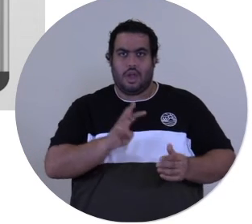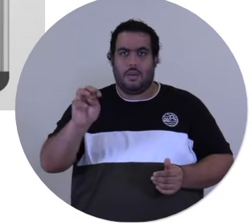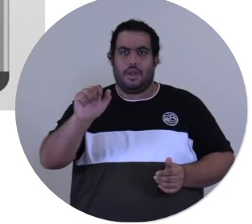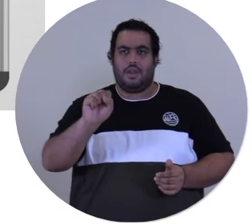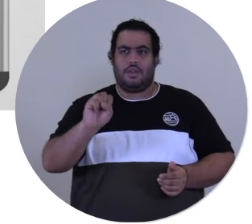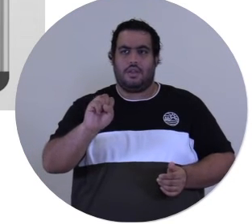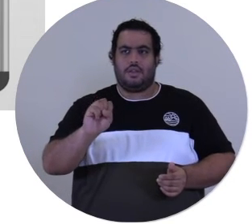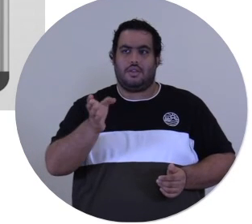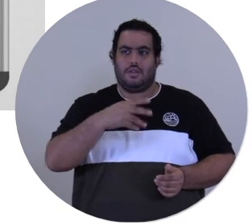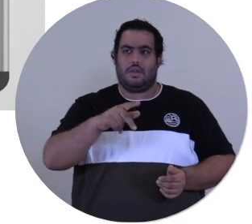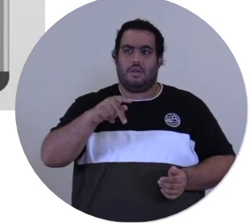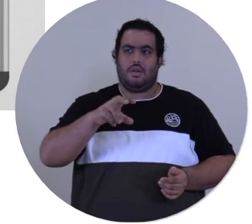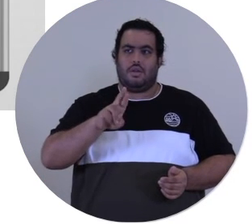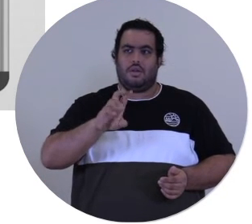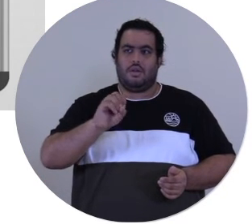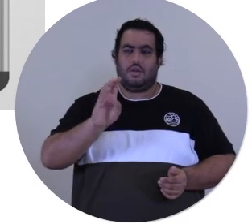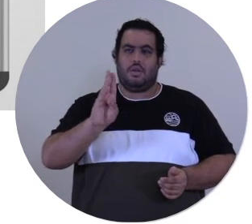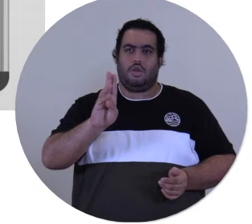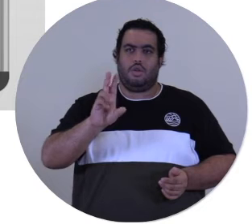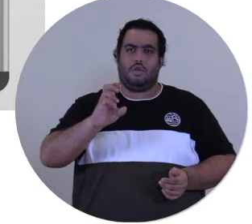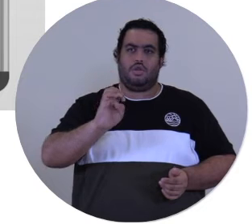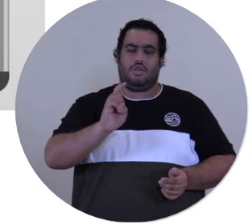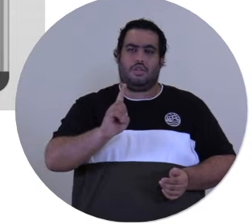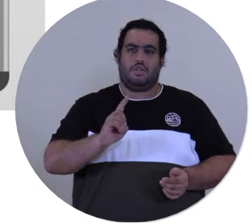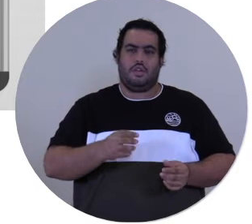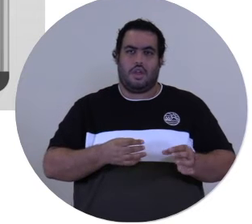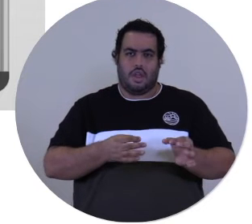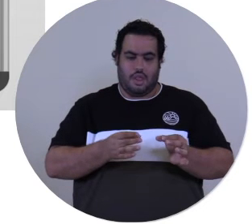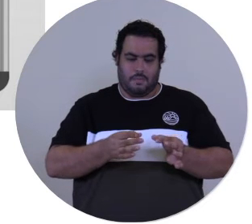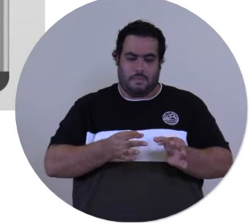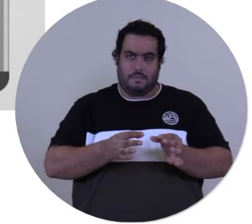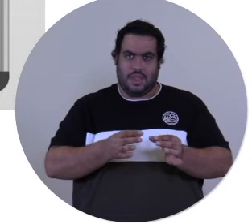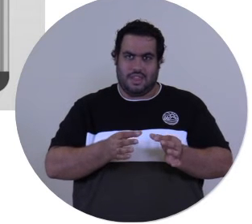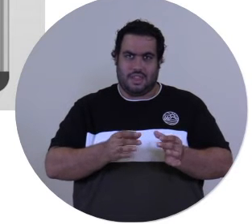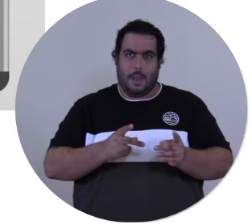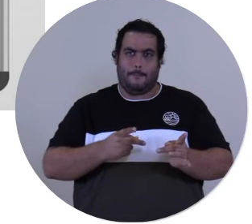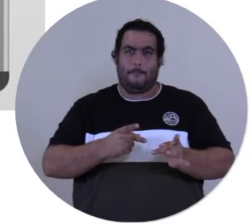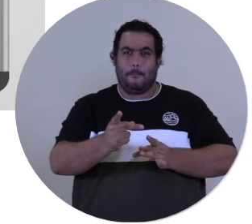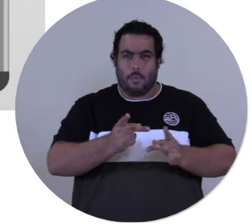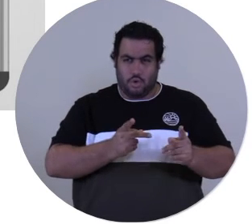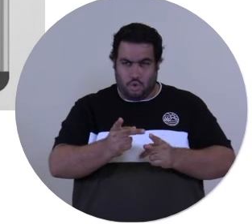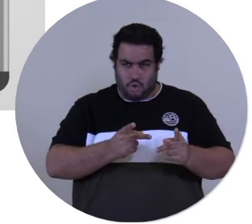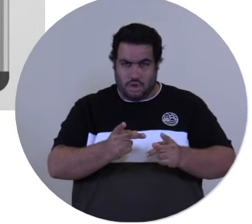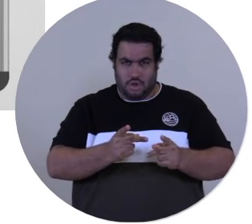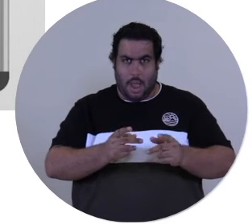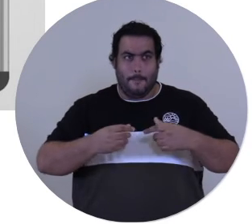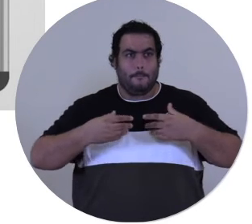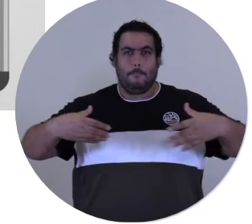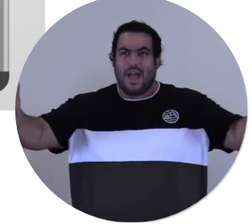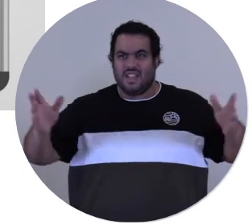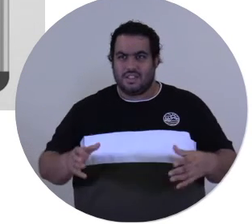means produced in large quantities, big quantities. Example, a lot of goods